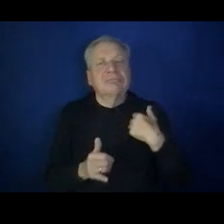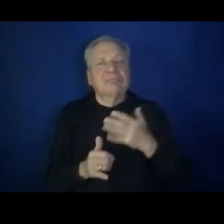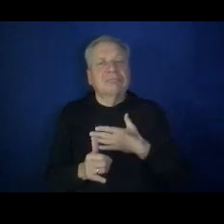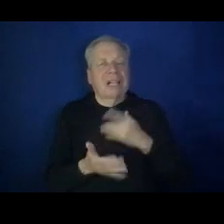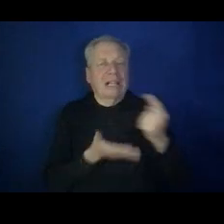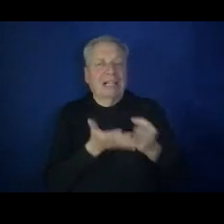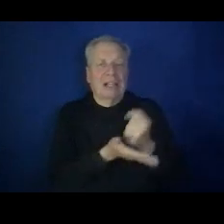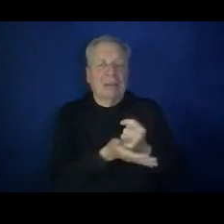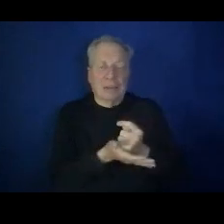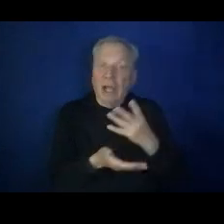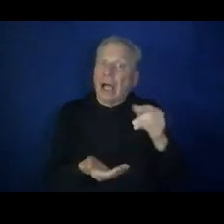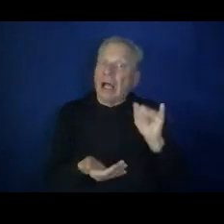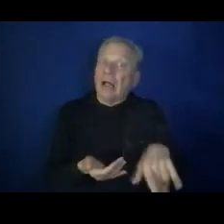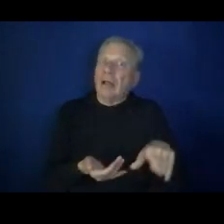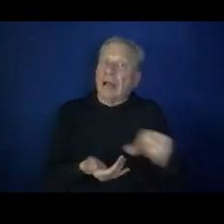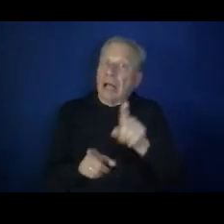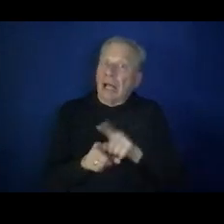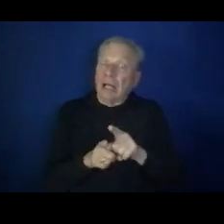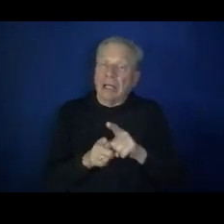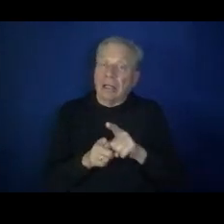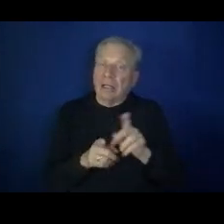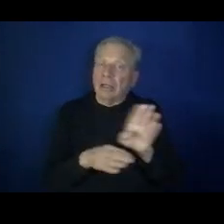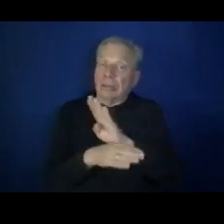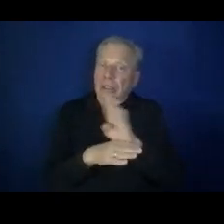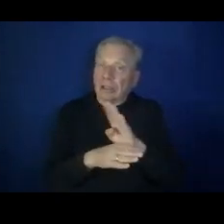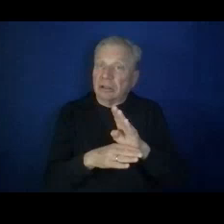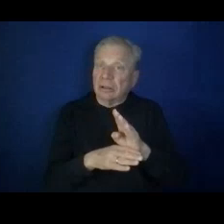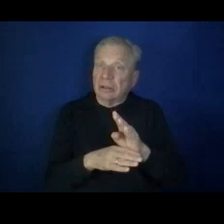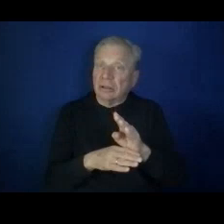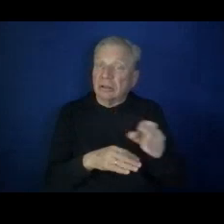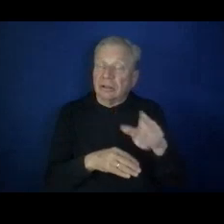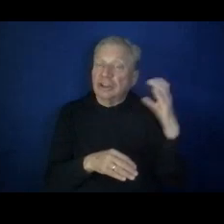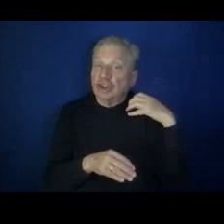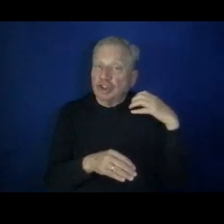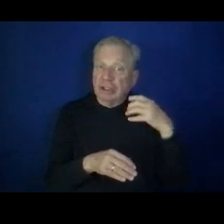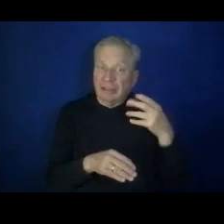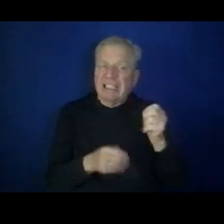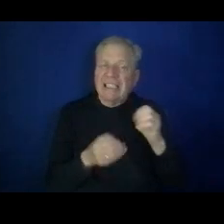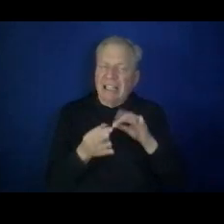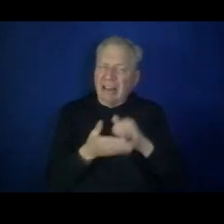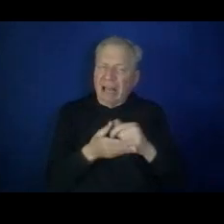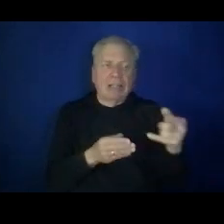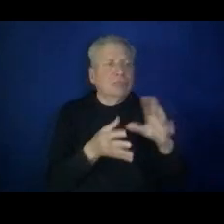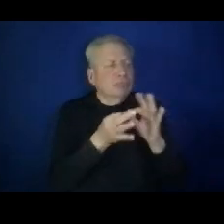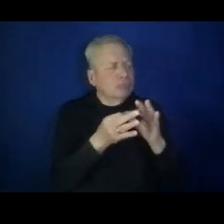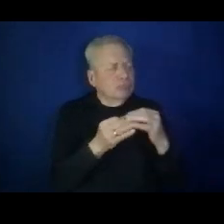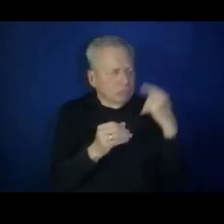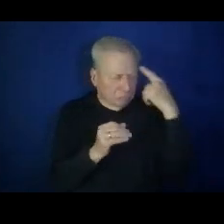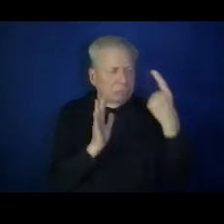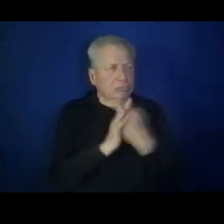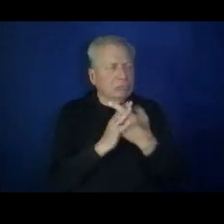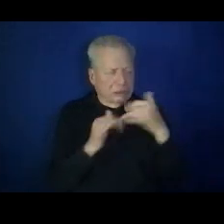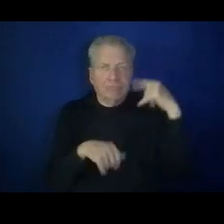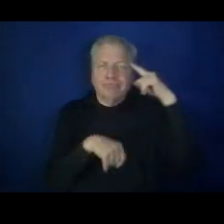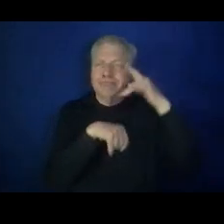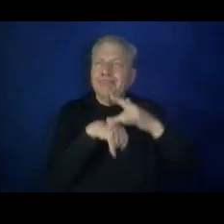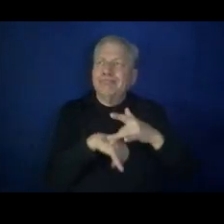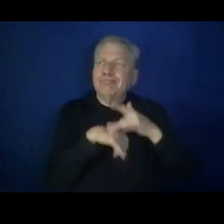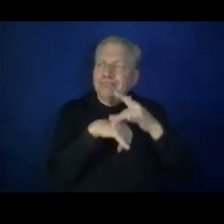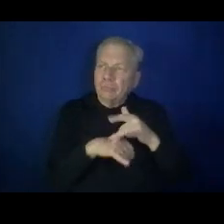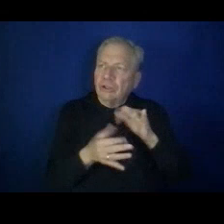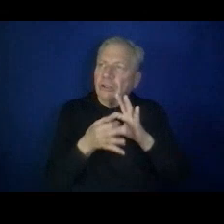the Commercial Services Chief had a moment to share something with us that stuck with me and ultimately brought me back to the